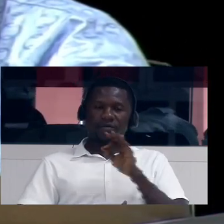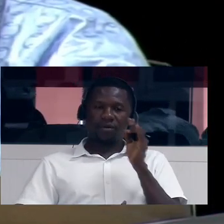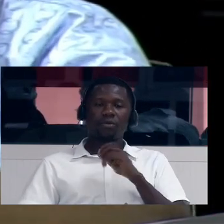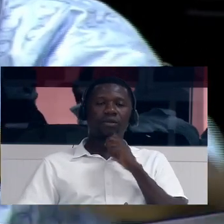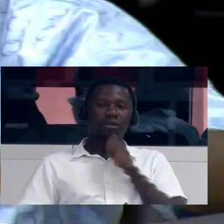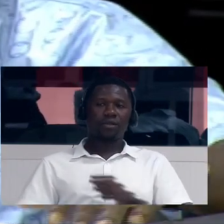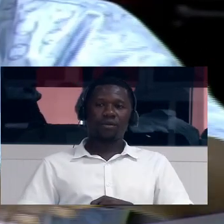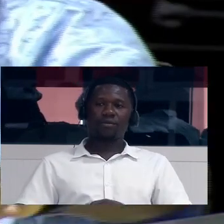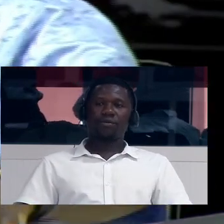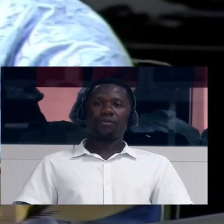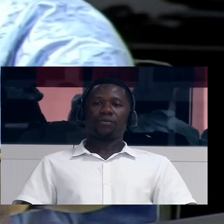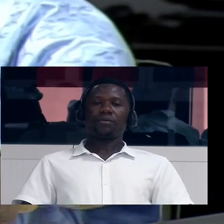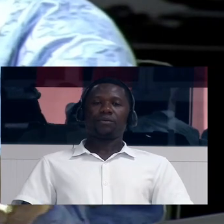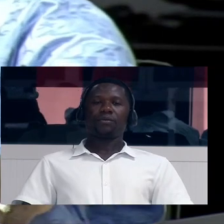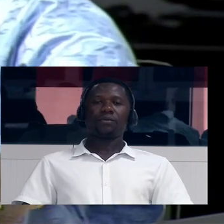sir.